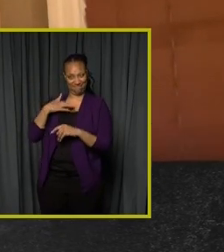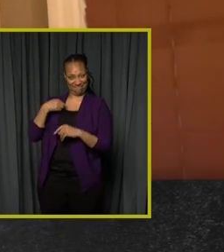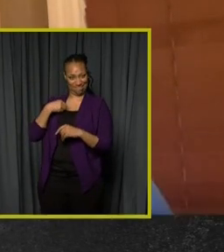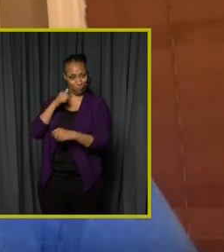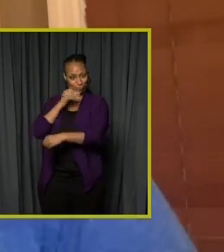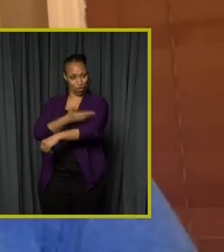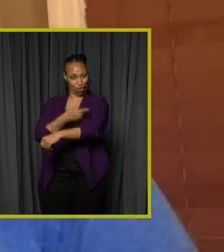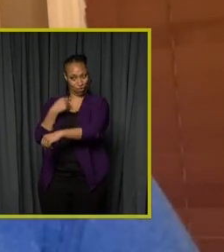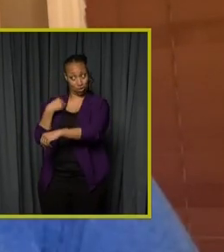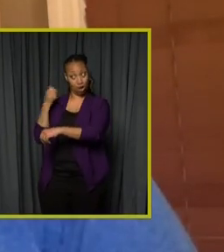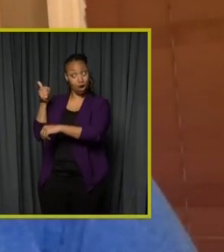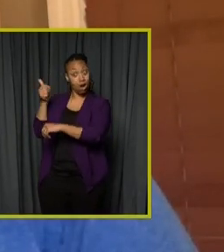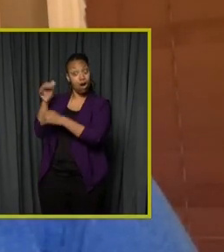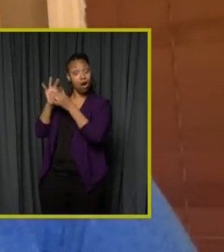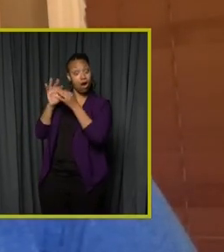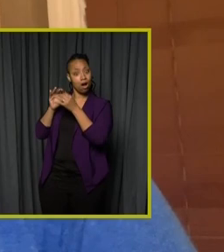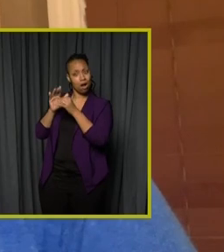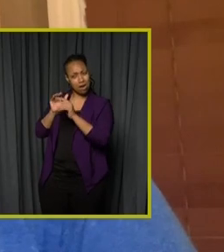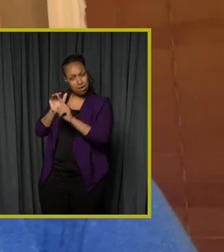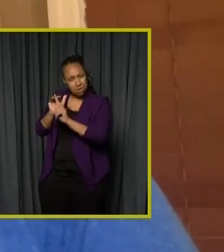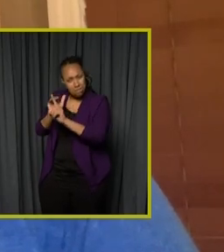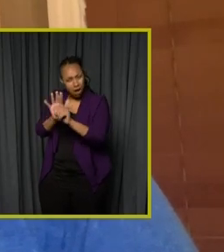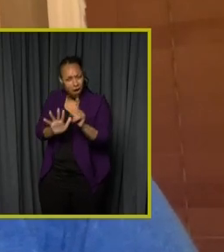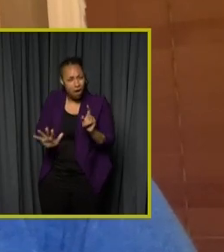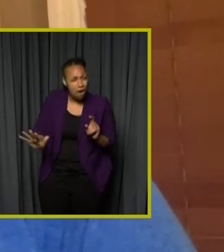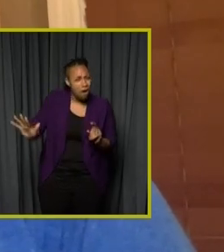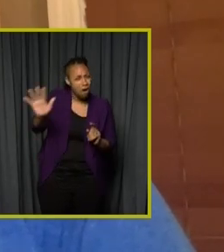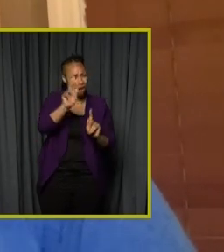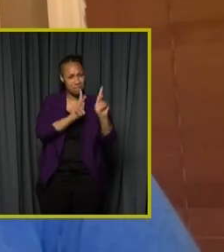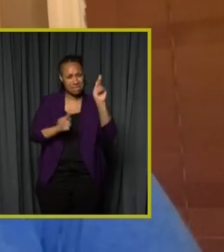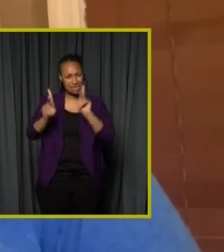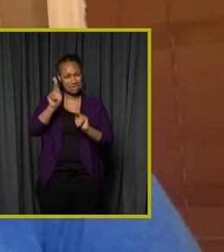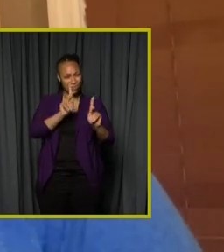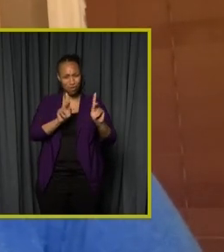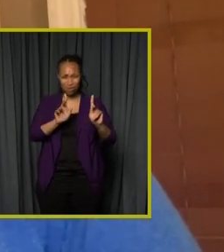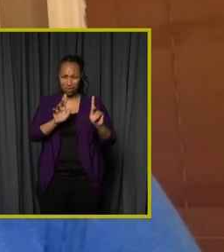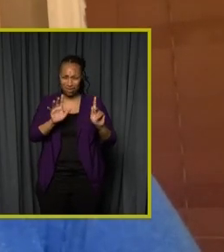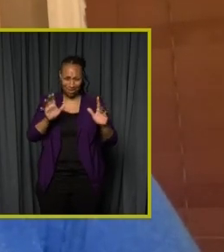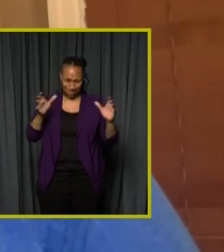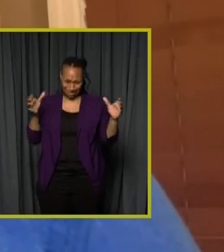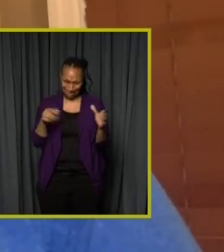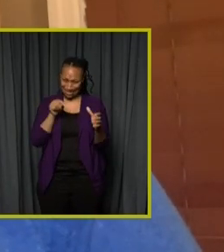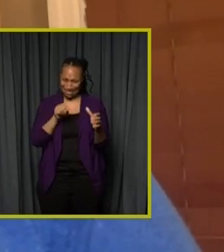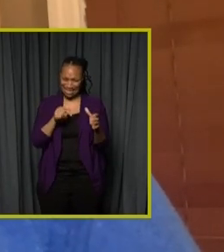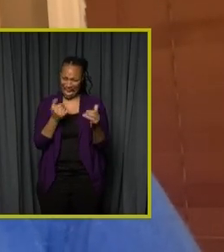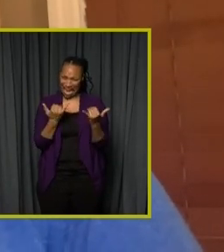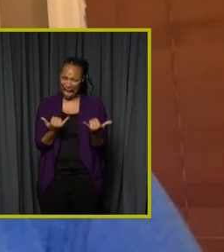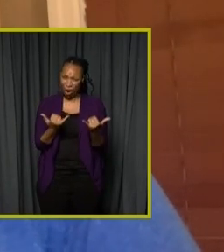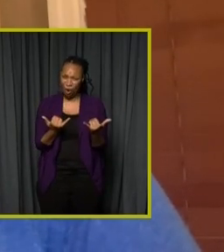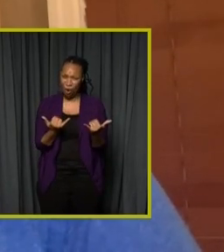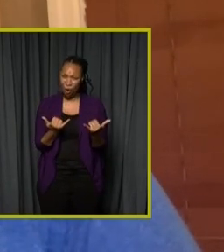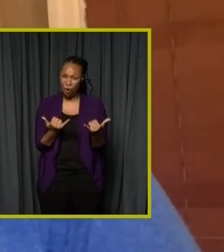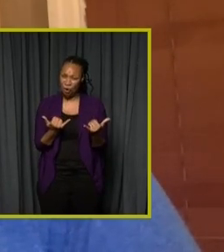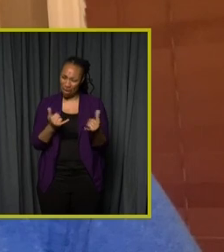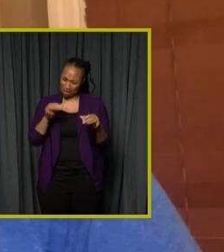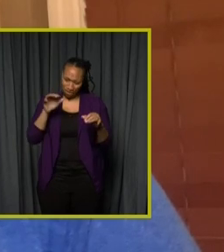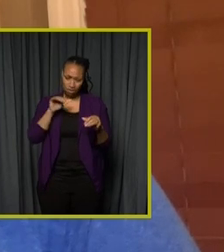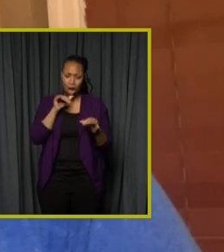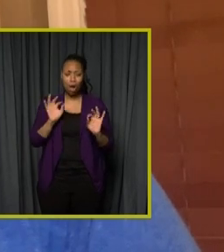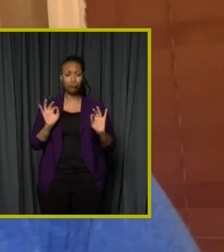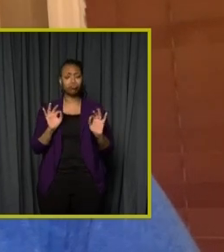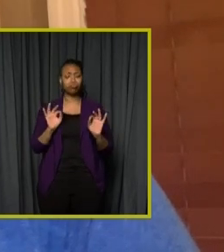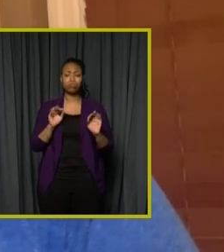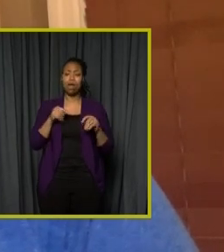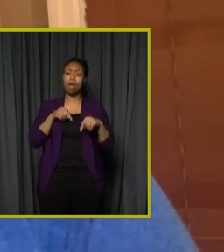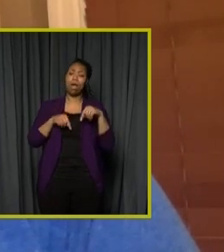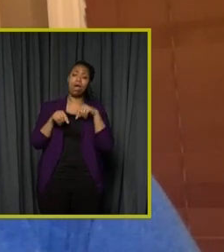America of the fierce urgency of now. That now is not the time to engage in the